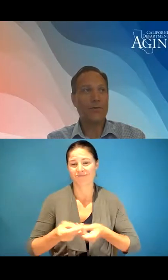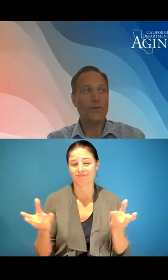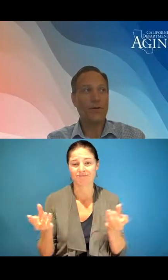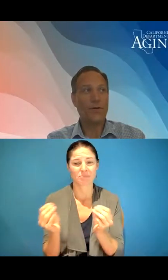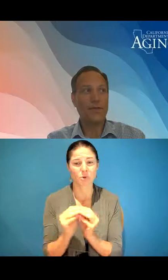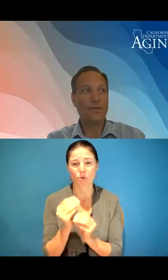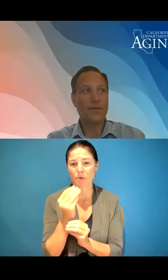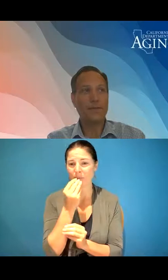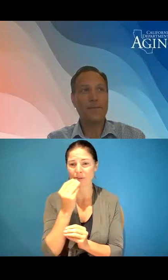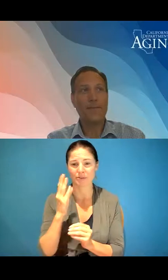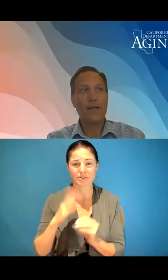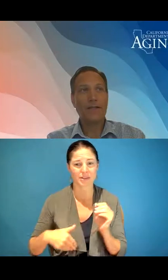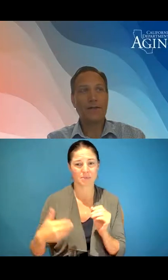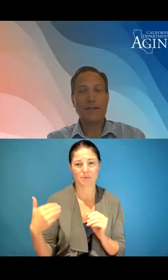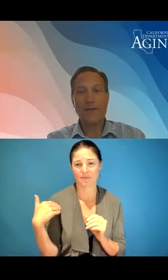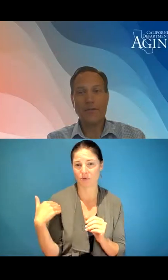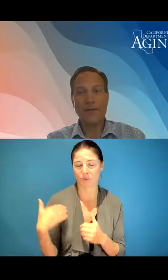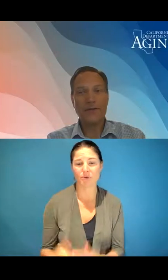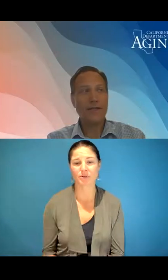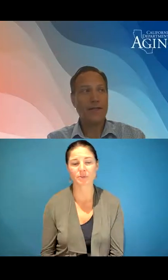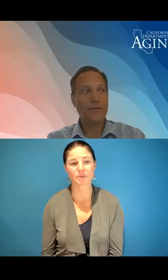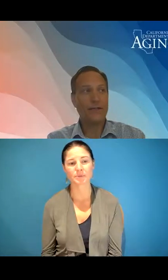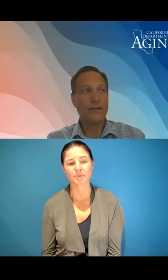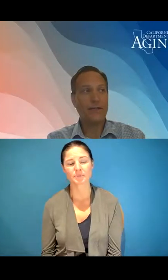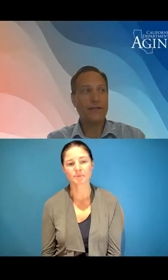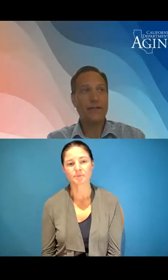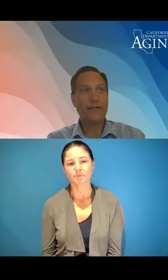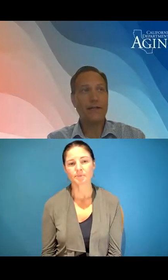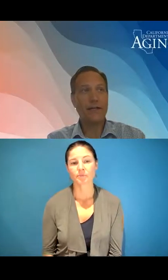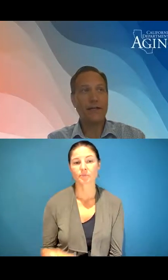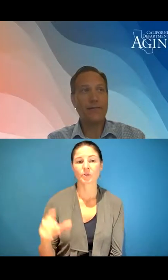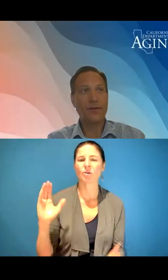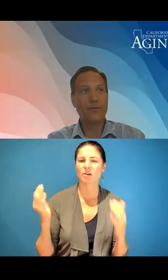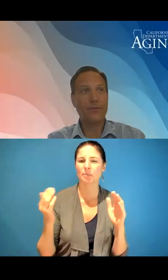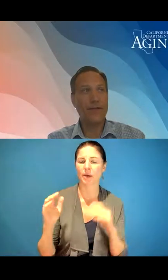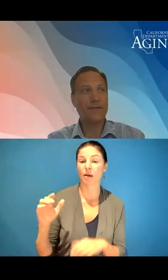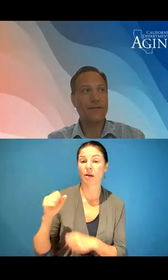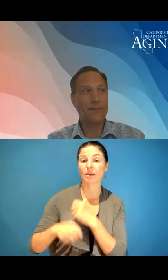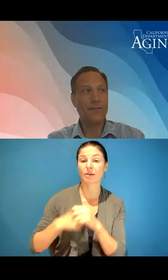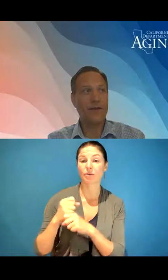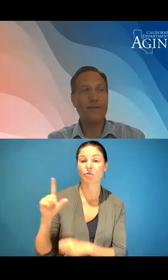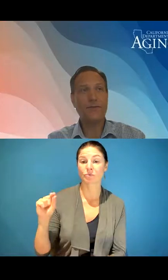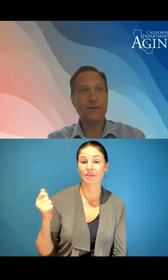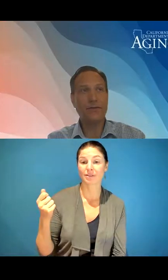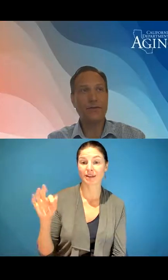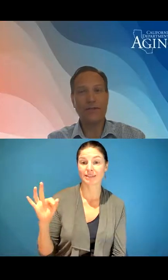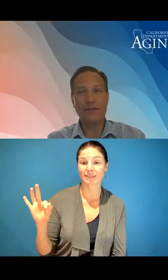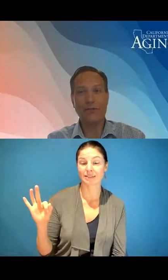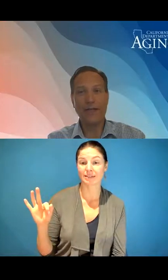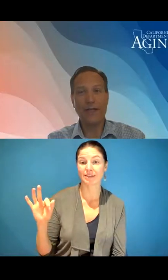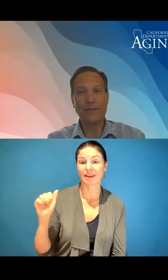before to our program participants. So just by comparison, in 2019, our AAAs and their providers